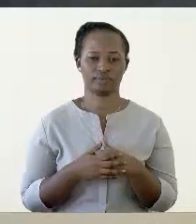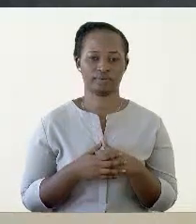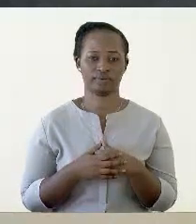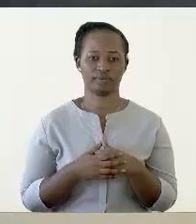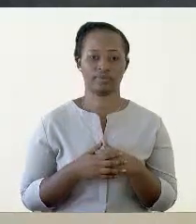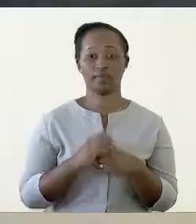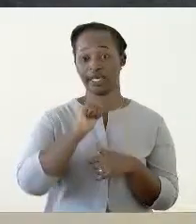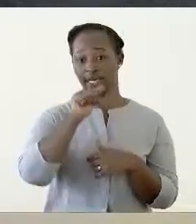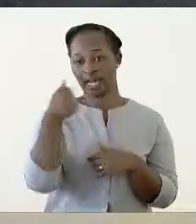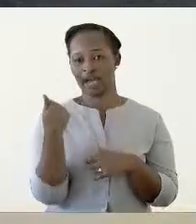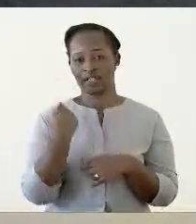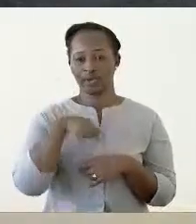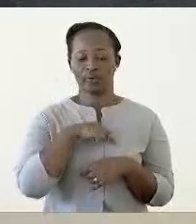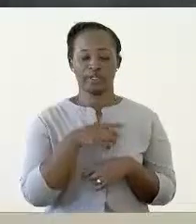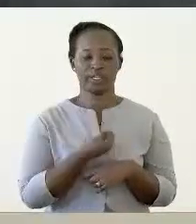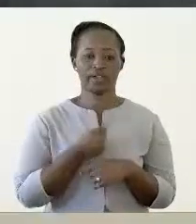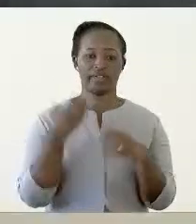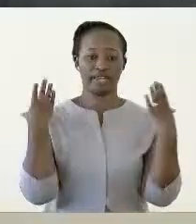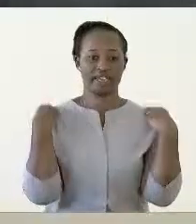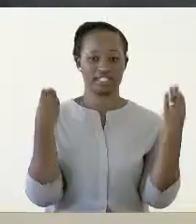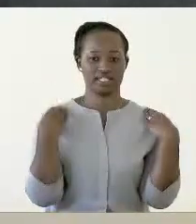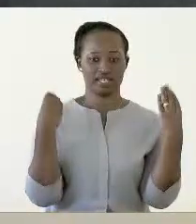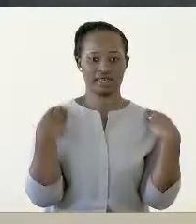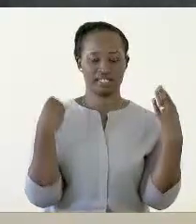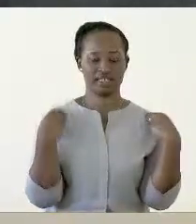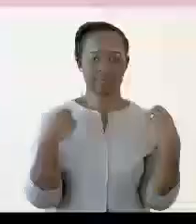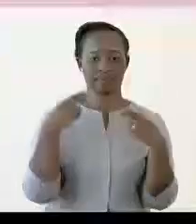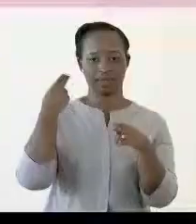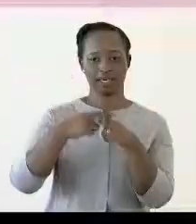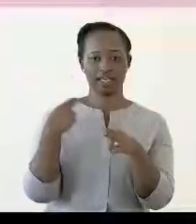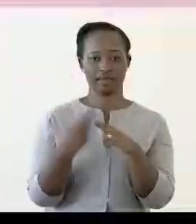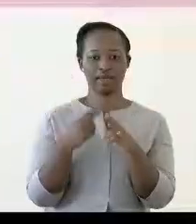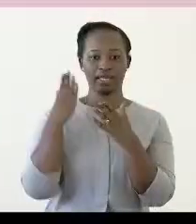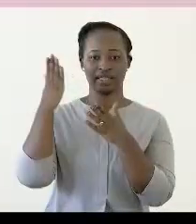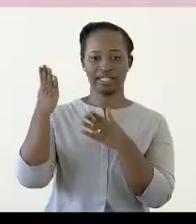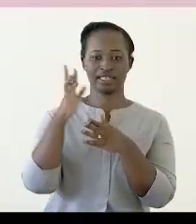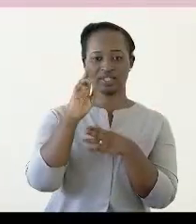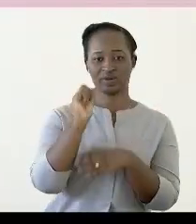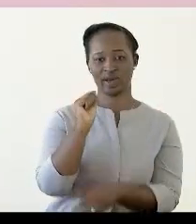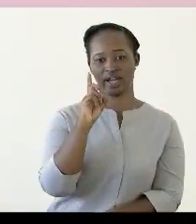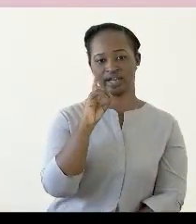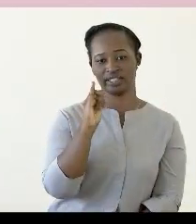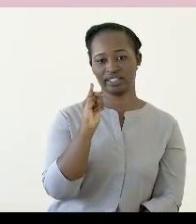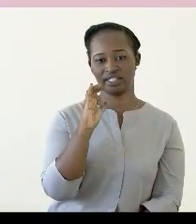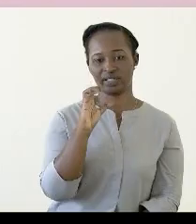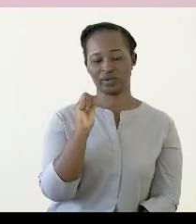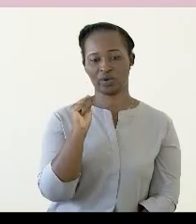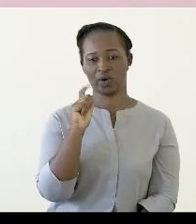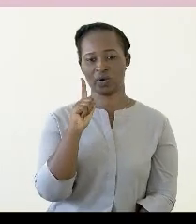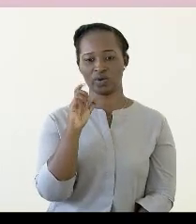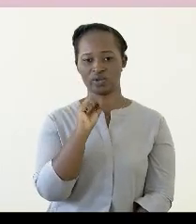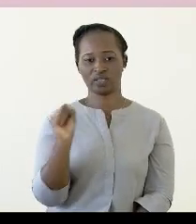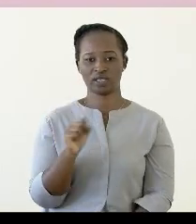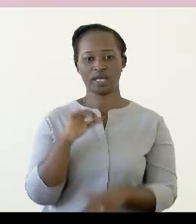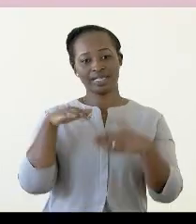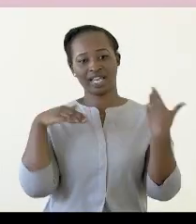On the next slide, we have an exercise. Name these radicals or monoatomic ions. We have